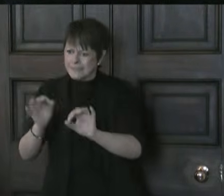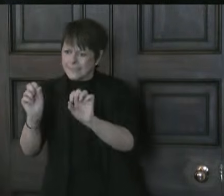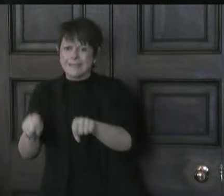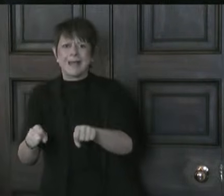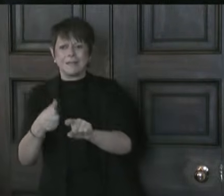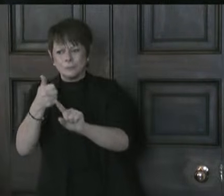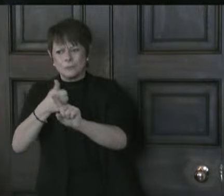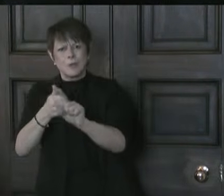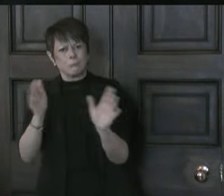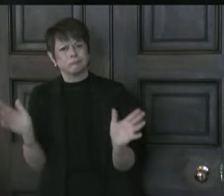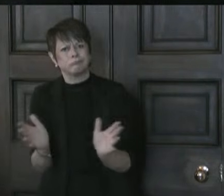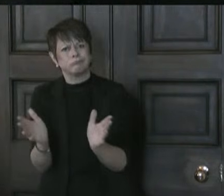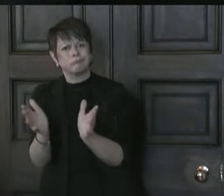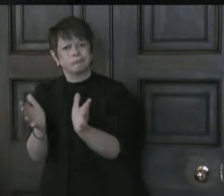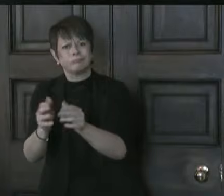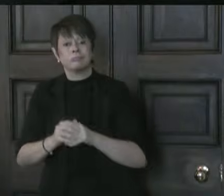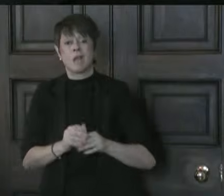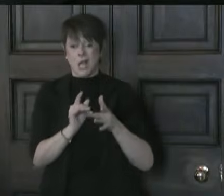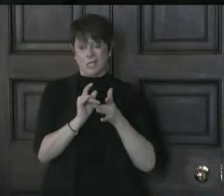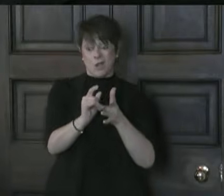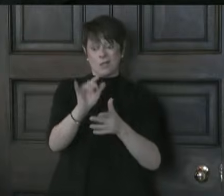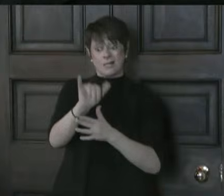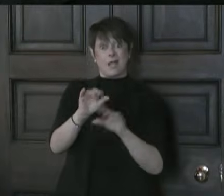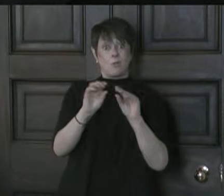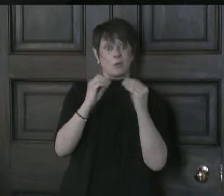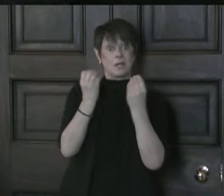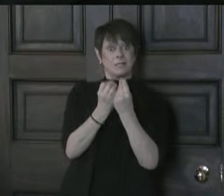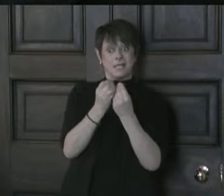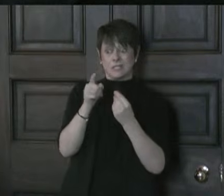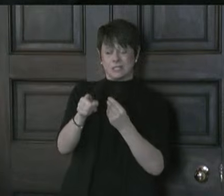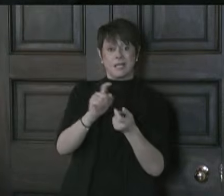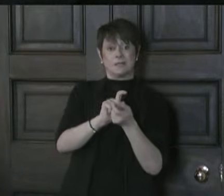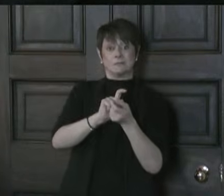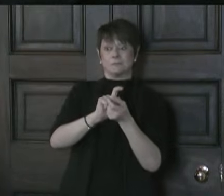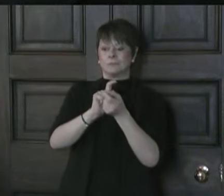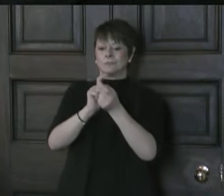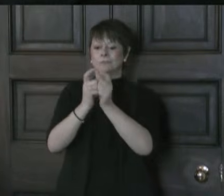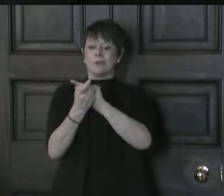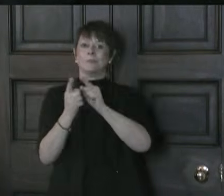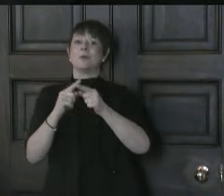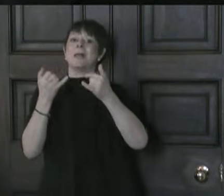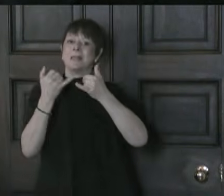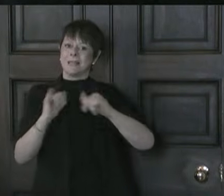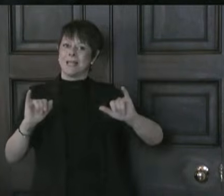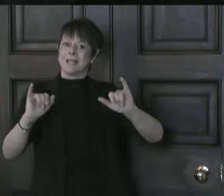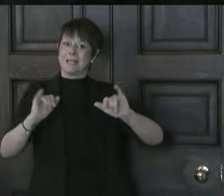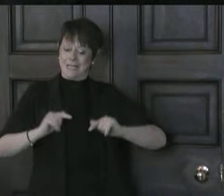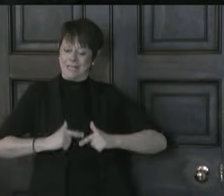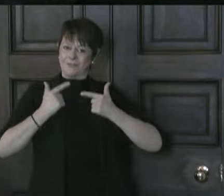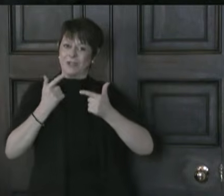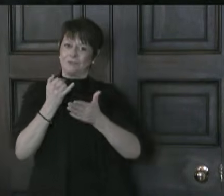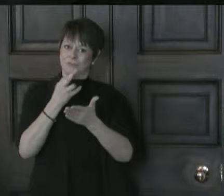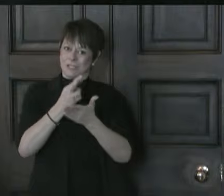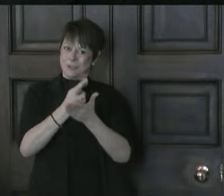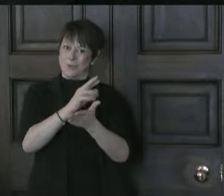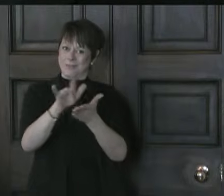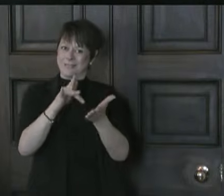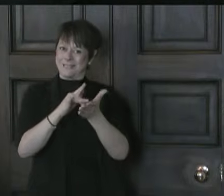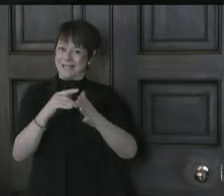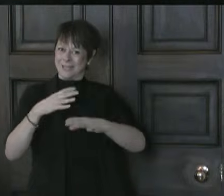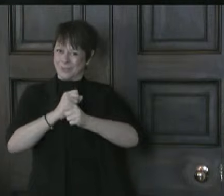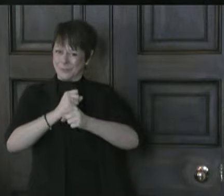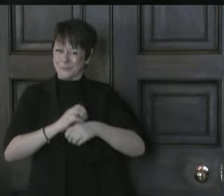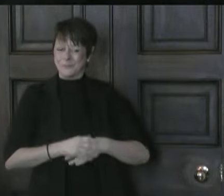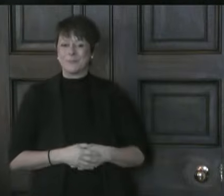the organization through its transformation into an independent living resource center. Ms. Reed's